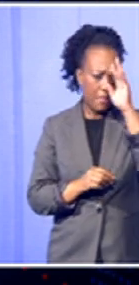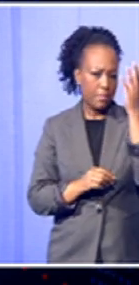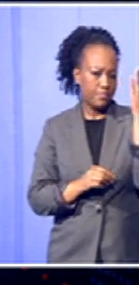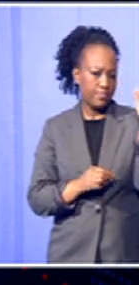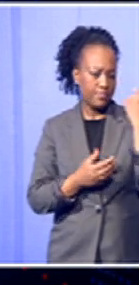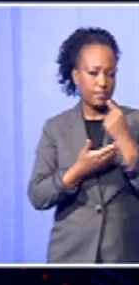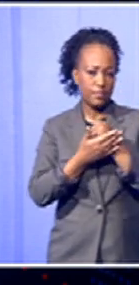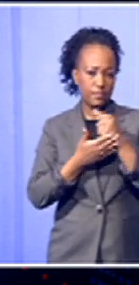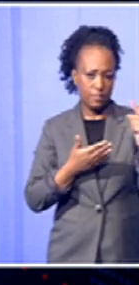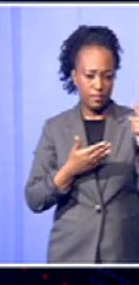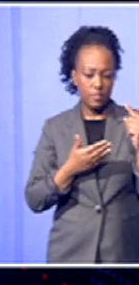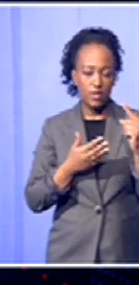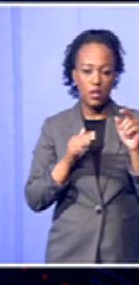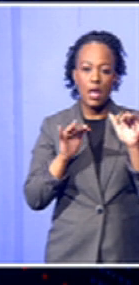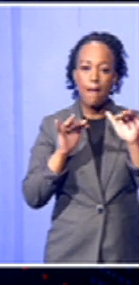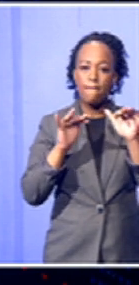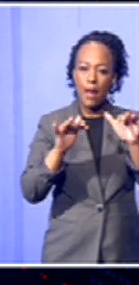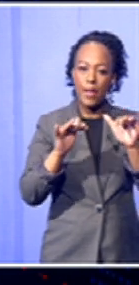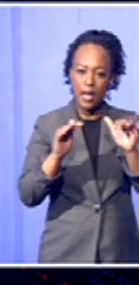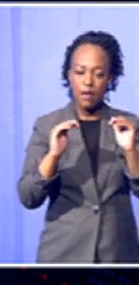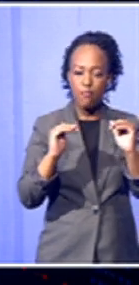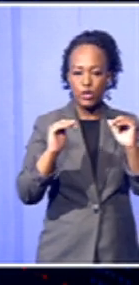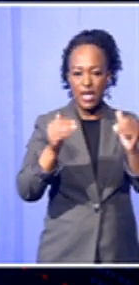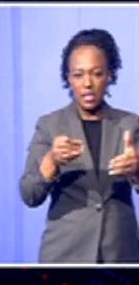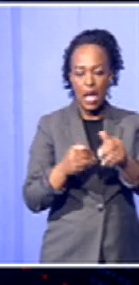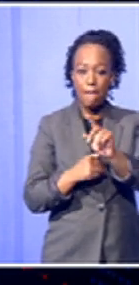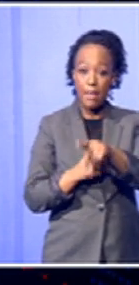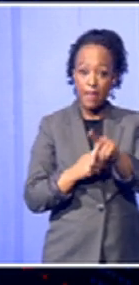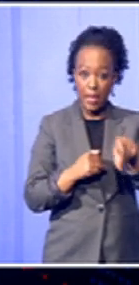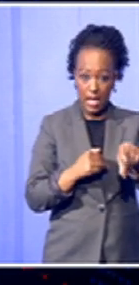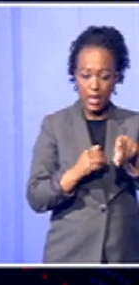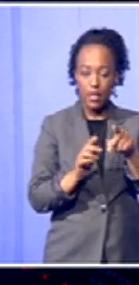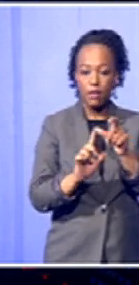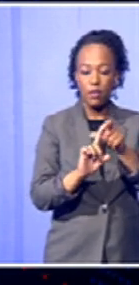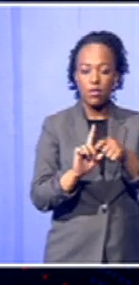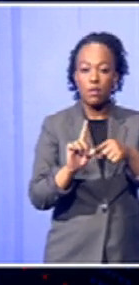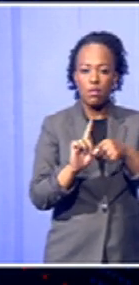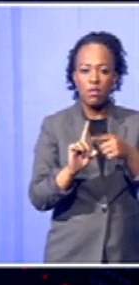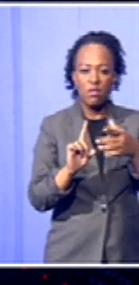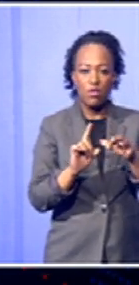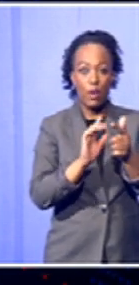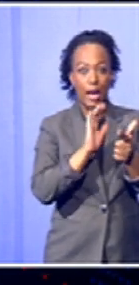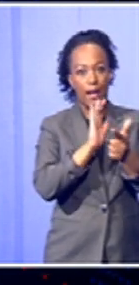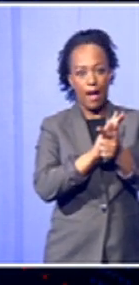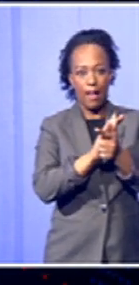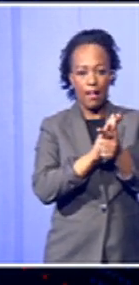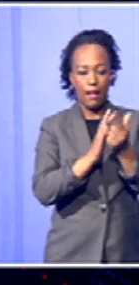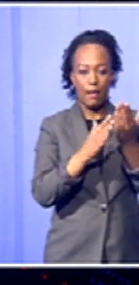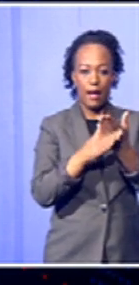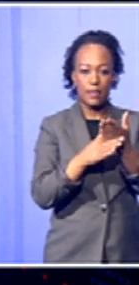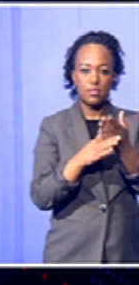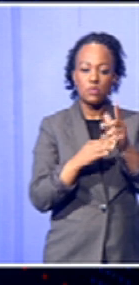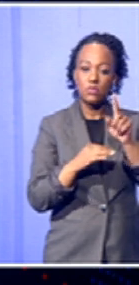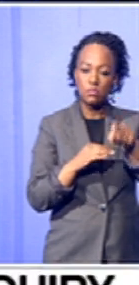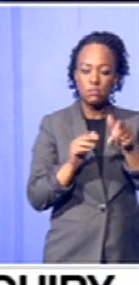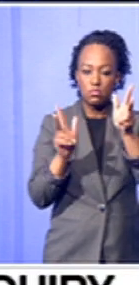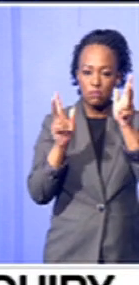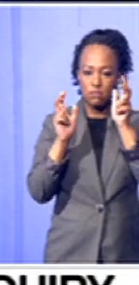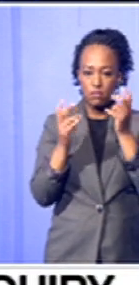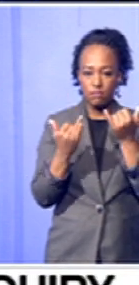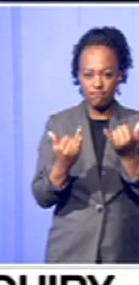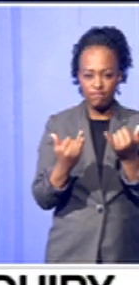the public protector actually had a legal blow to a case that was supposed to be heard today, and